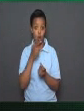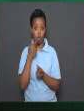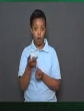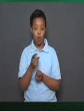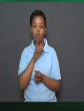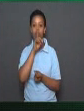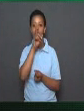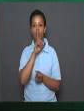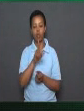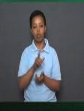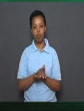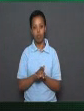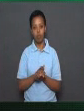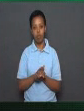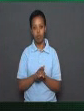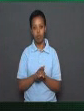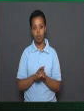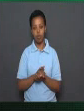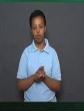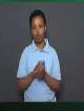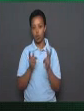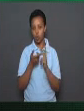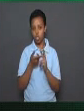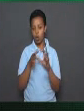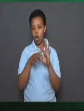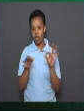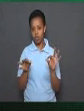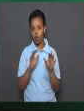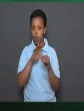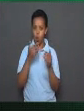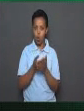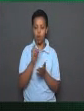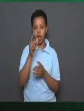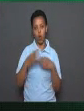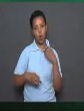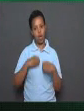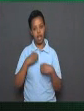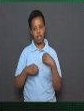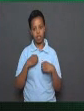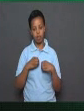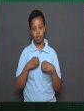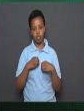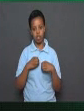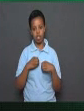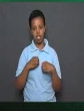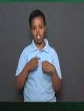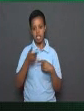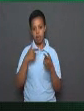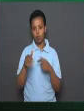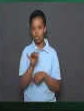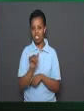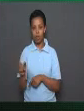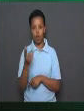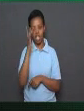also true. The statement, all microorganisms cause the same kind